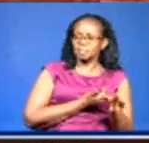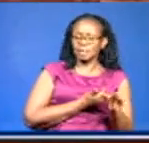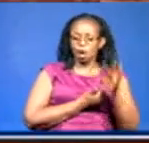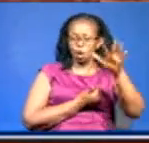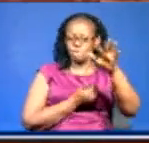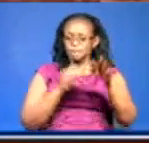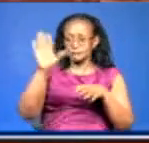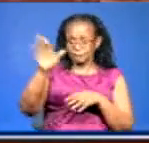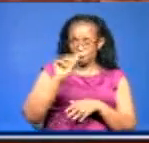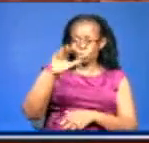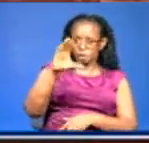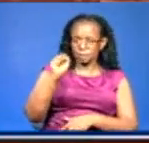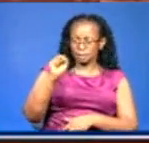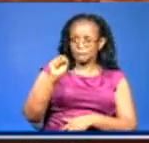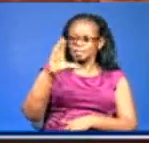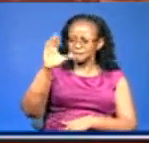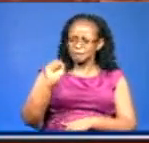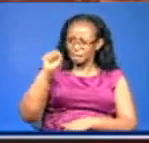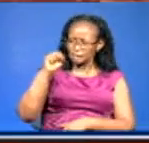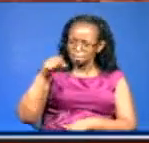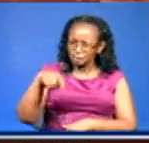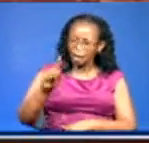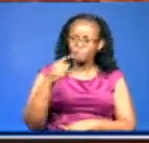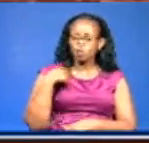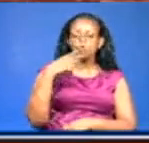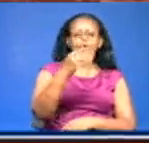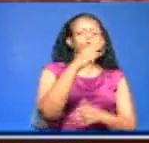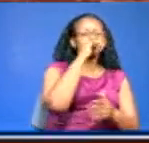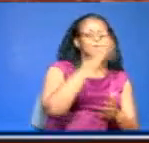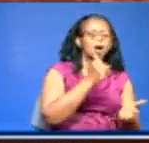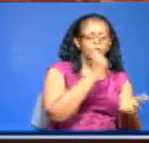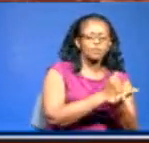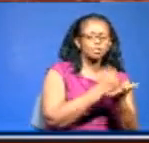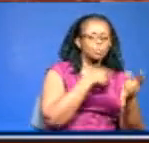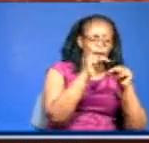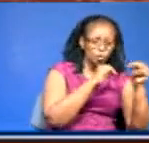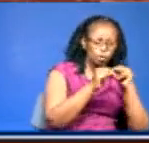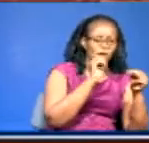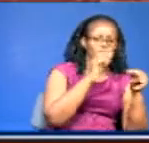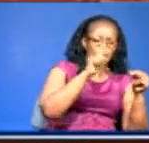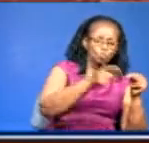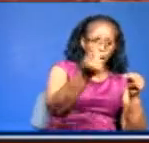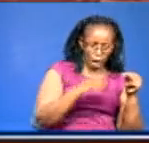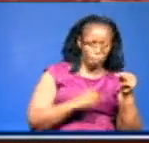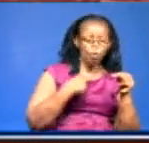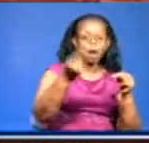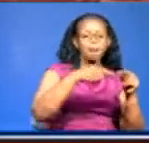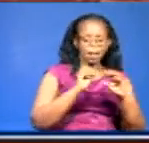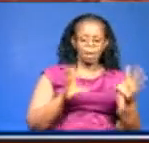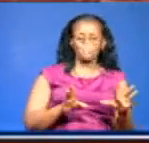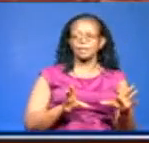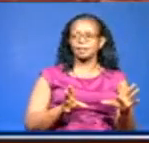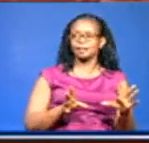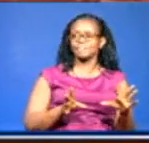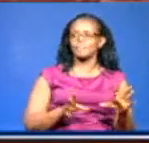secretary, and the cabinet secretary goes to the Speaker's office to negotiate whether they should appear or they should not. Mr. Speaker, this matter,